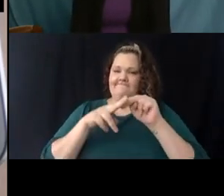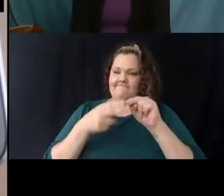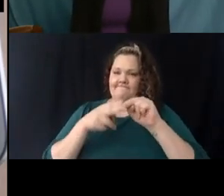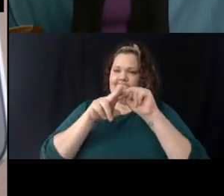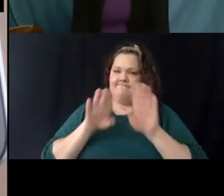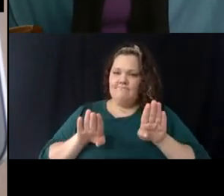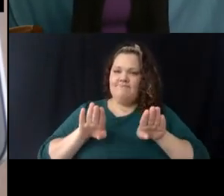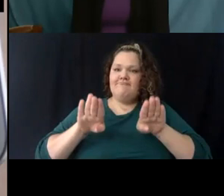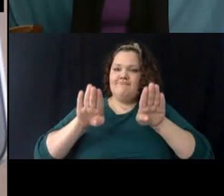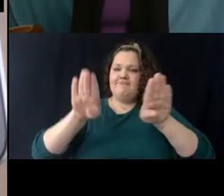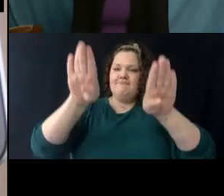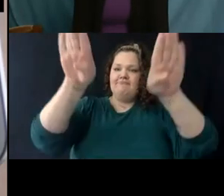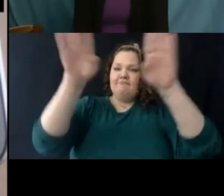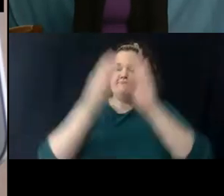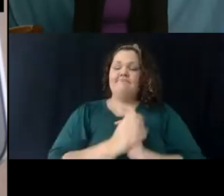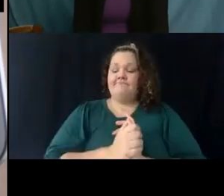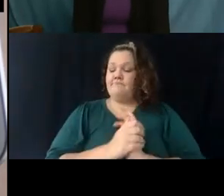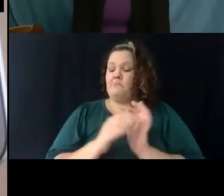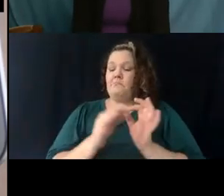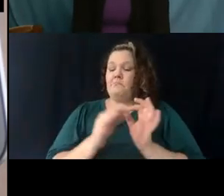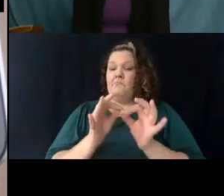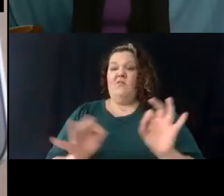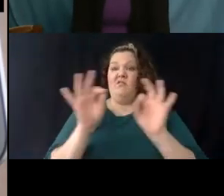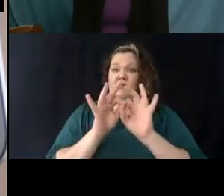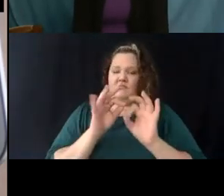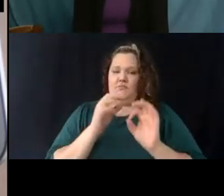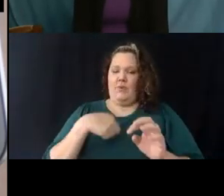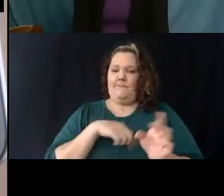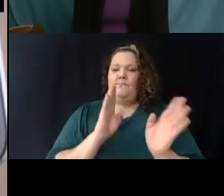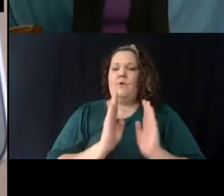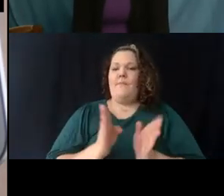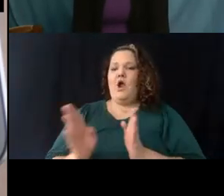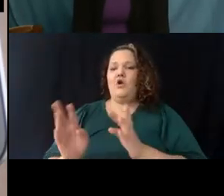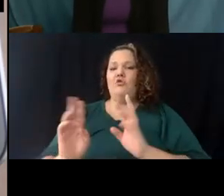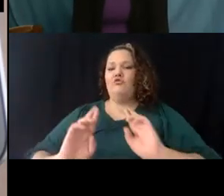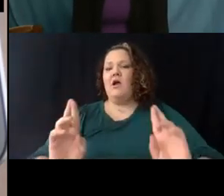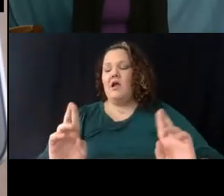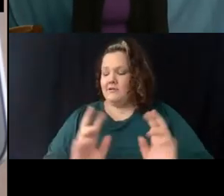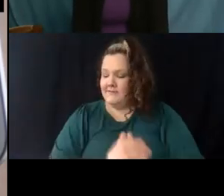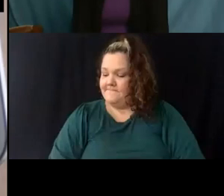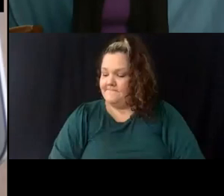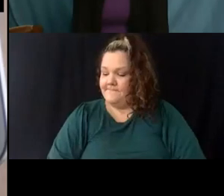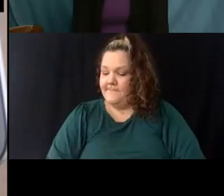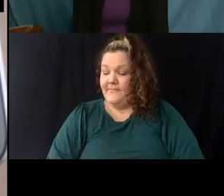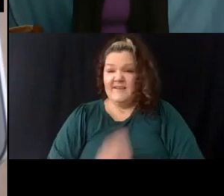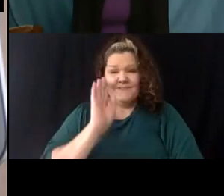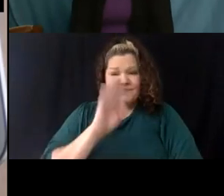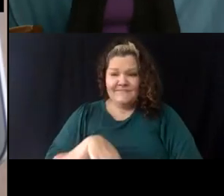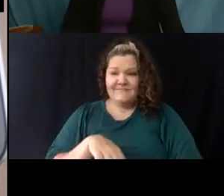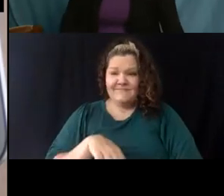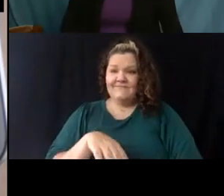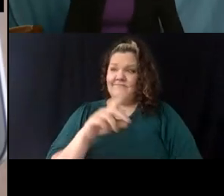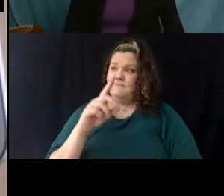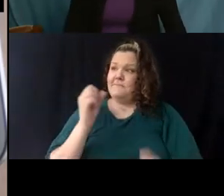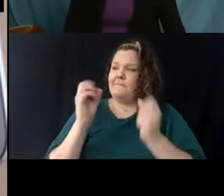with disabilities is increasing, and it is said will increase over the next number of years. So that audience is going to grow. So it's a good idea to